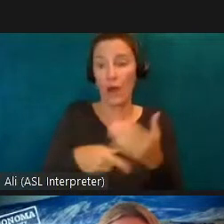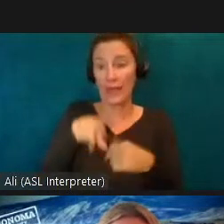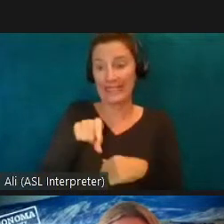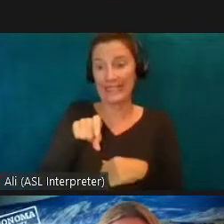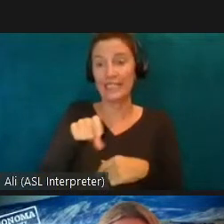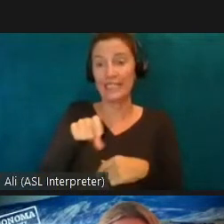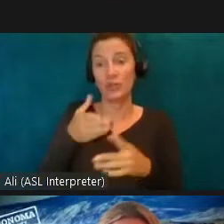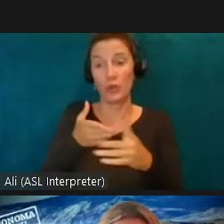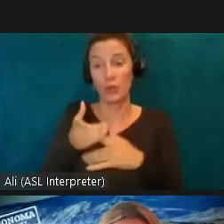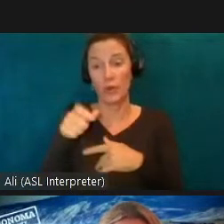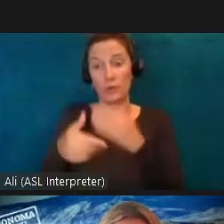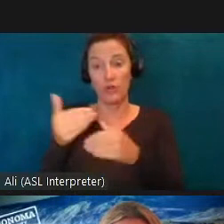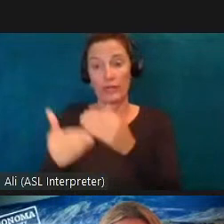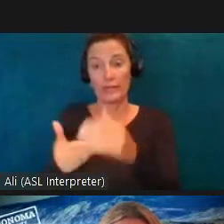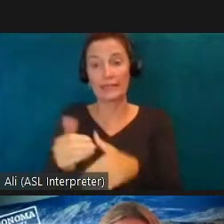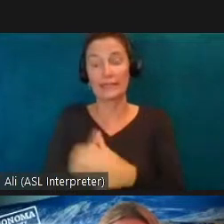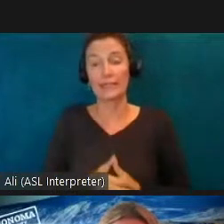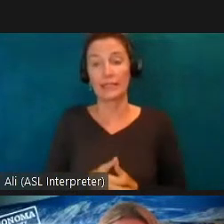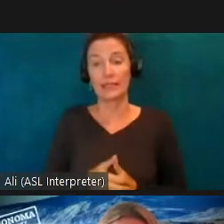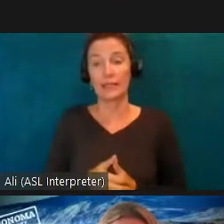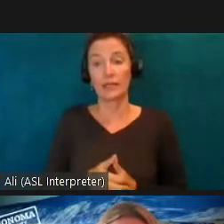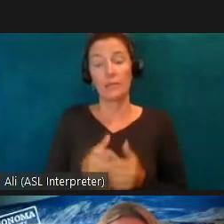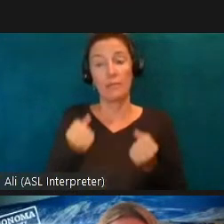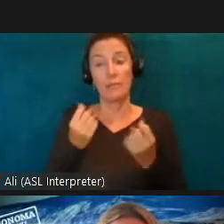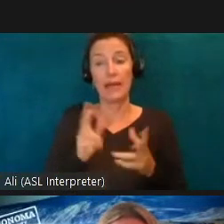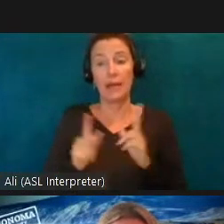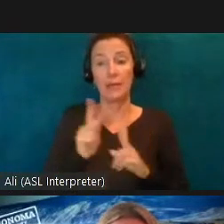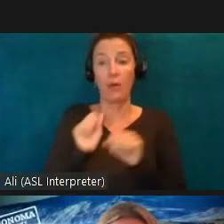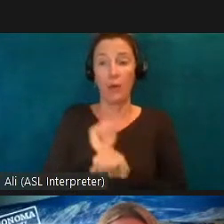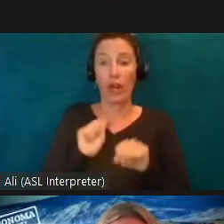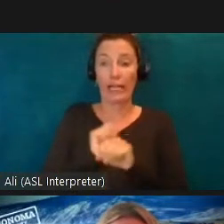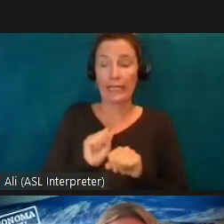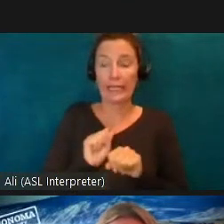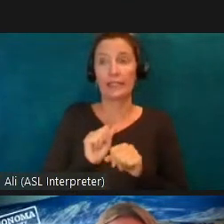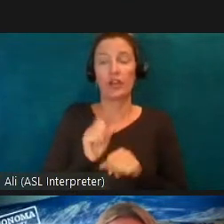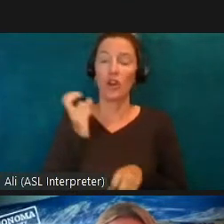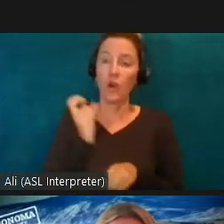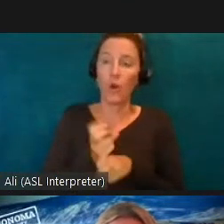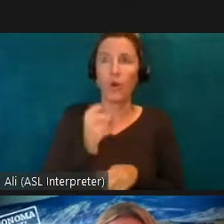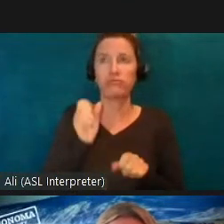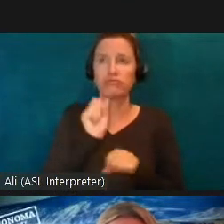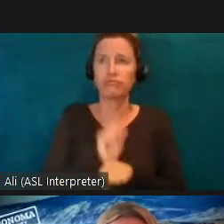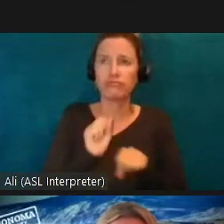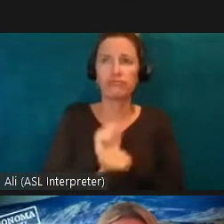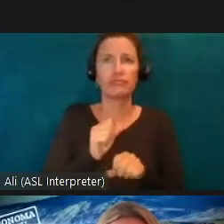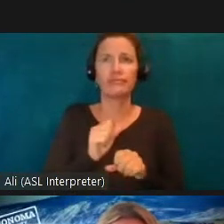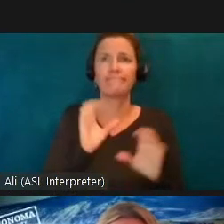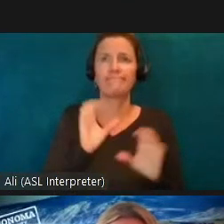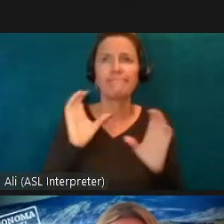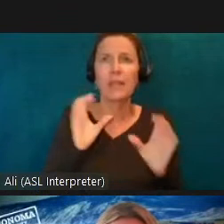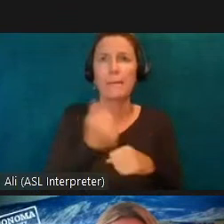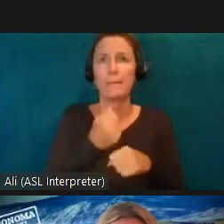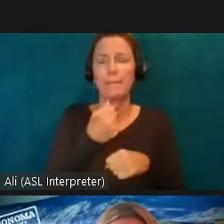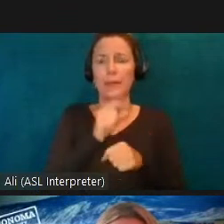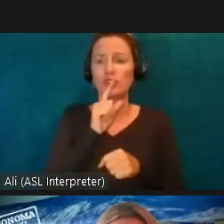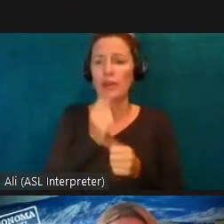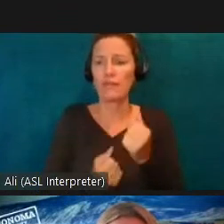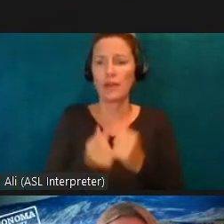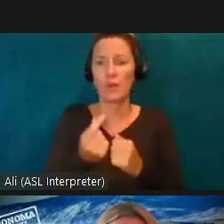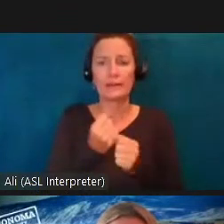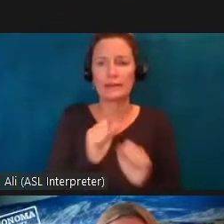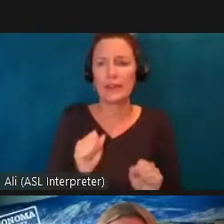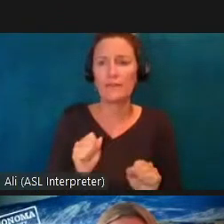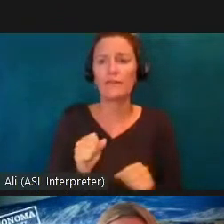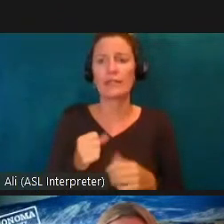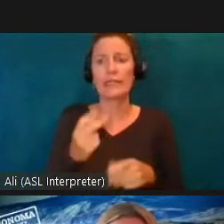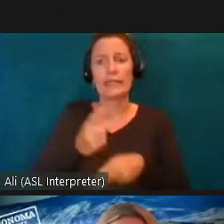We have a lot of people working behind the scenes just to make sure that everybody is safe. We're keeping the community safe. And